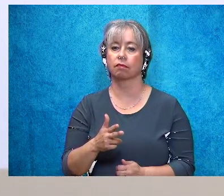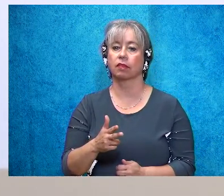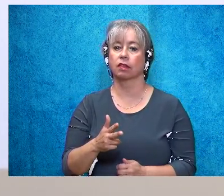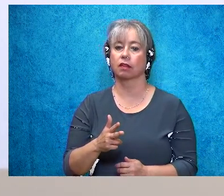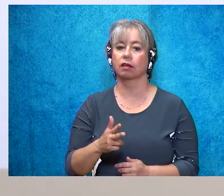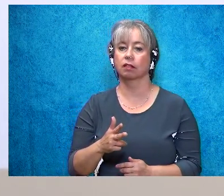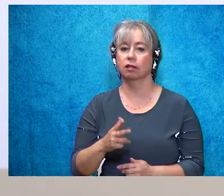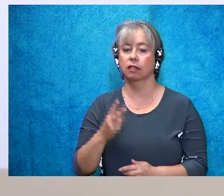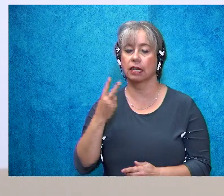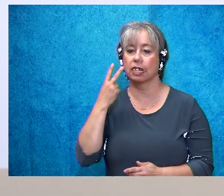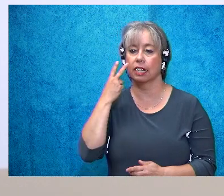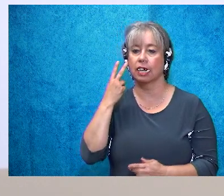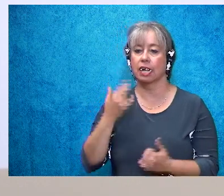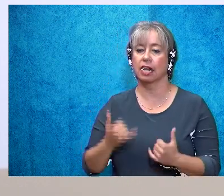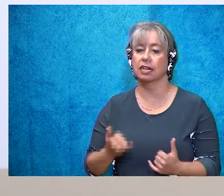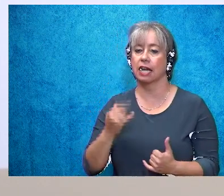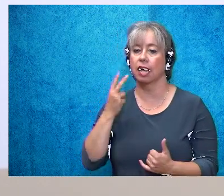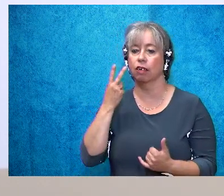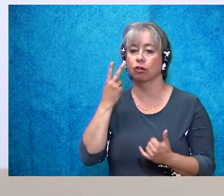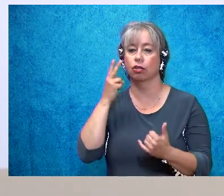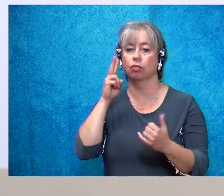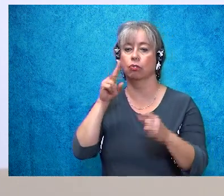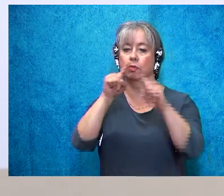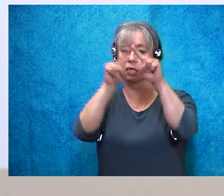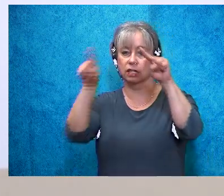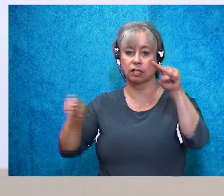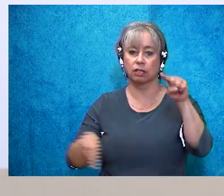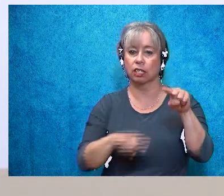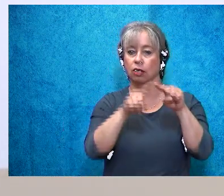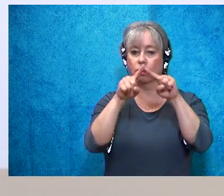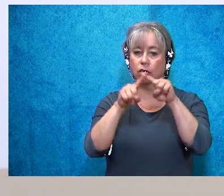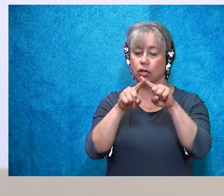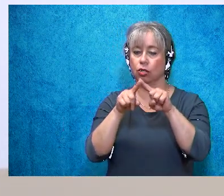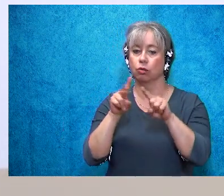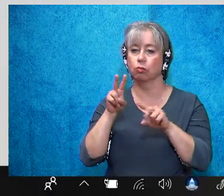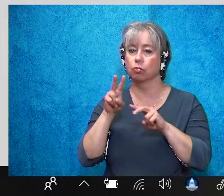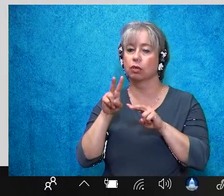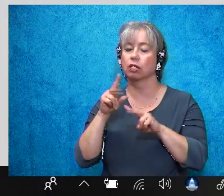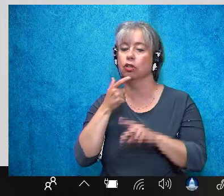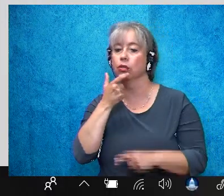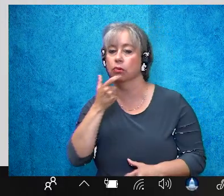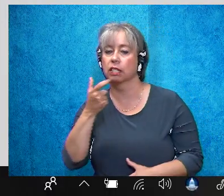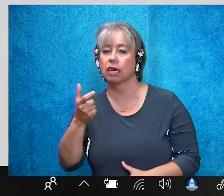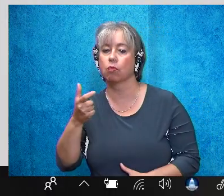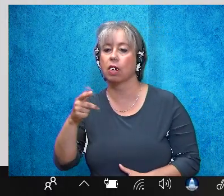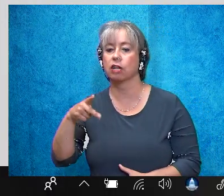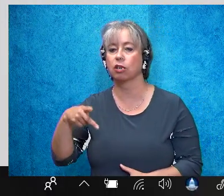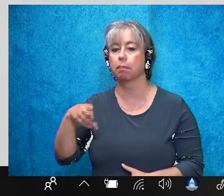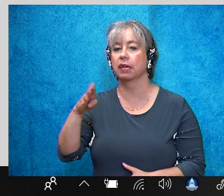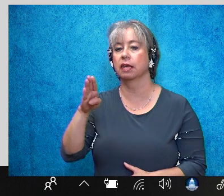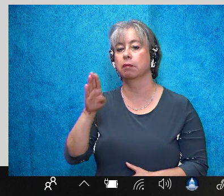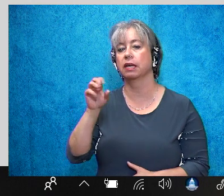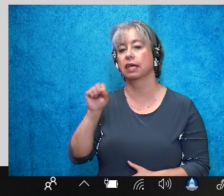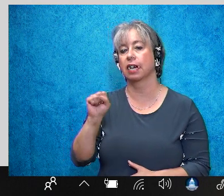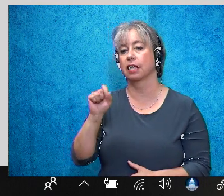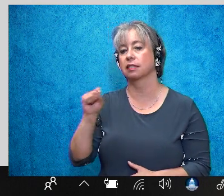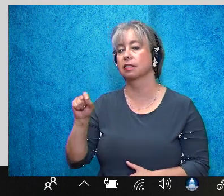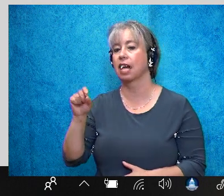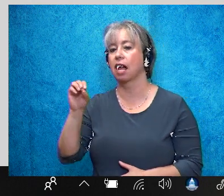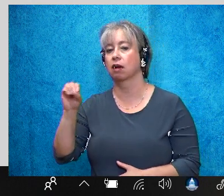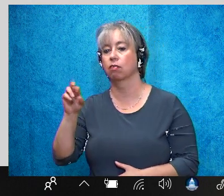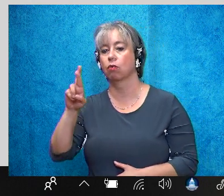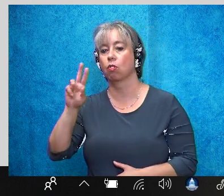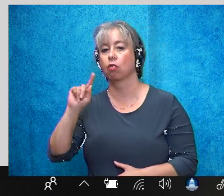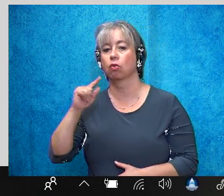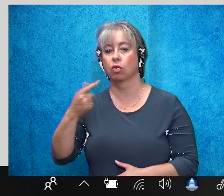look at this on your own on pbs.org. Let me just play it step by step for you, just in case you were